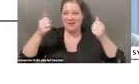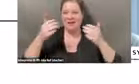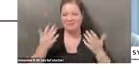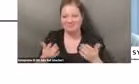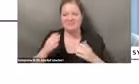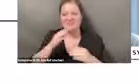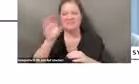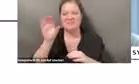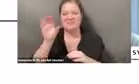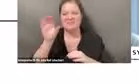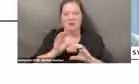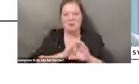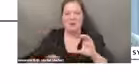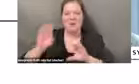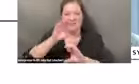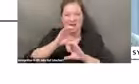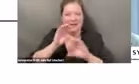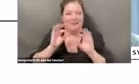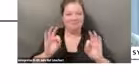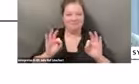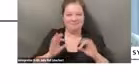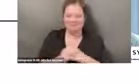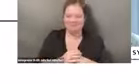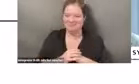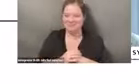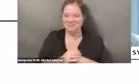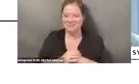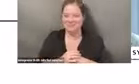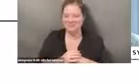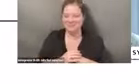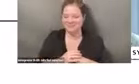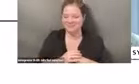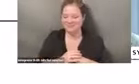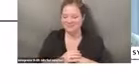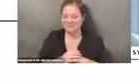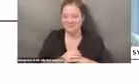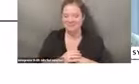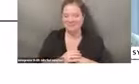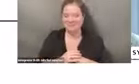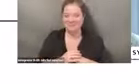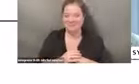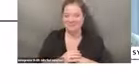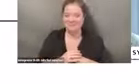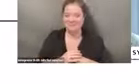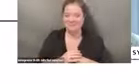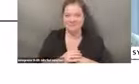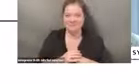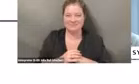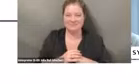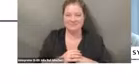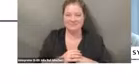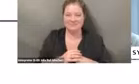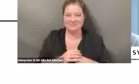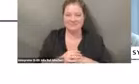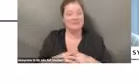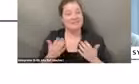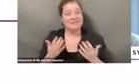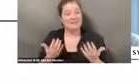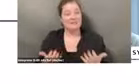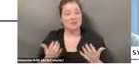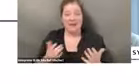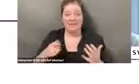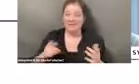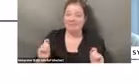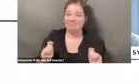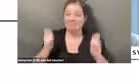of months when it comes to accessibility. This event is recorded, so it will